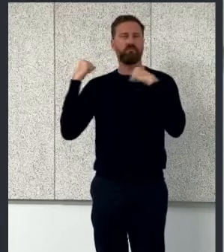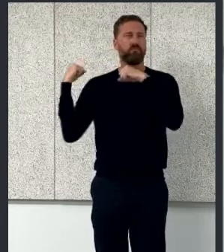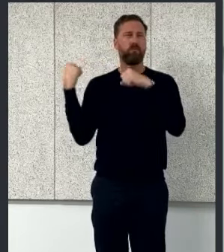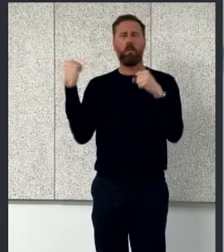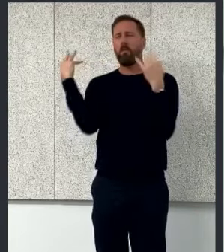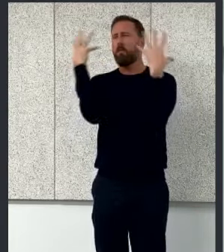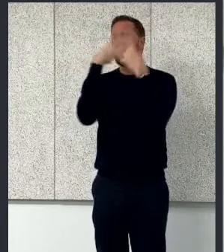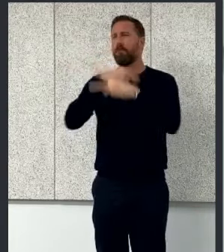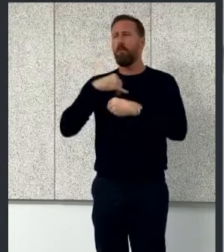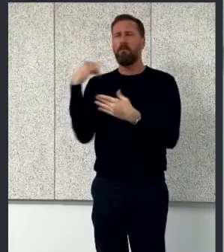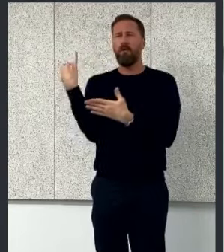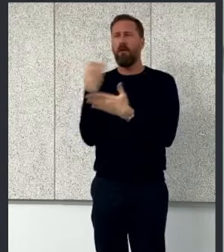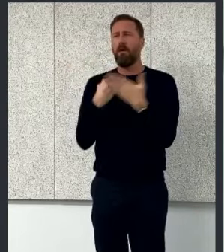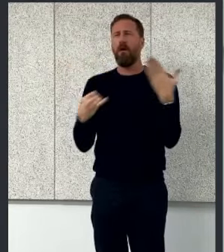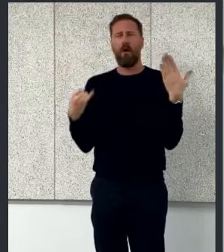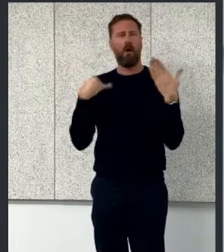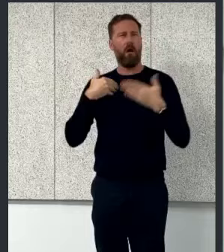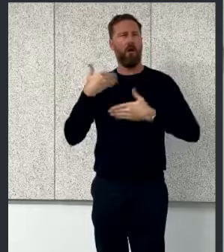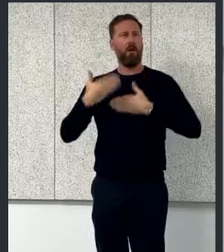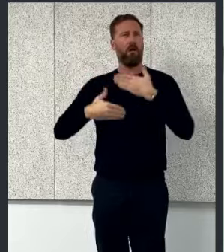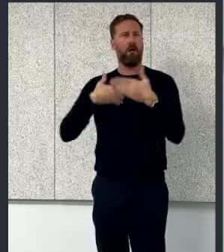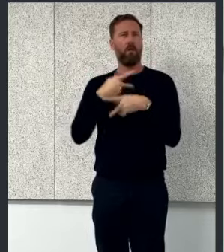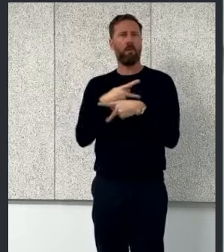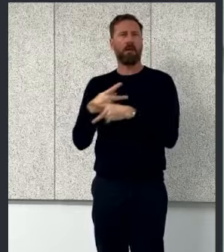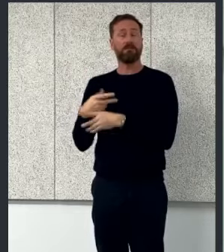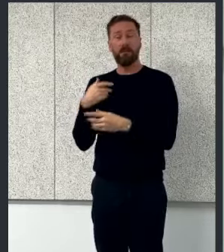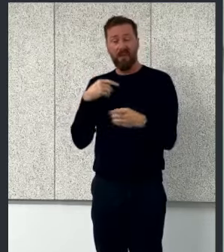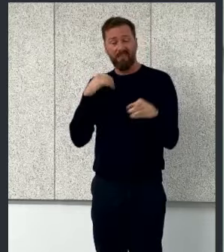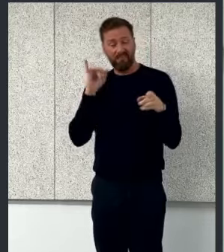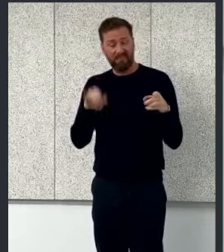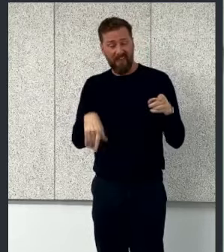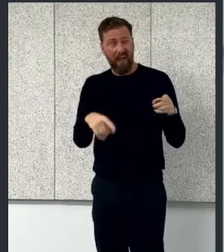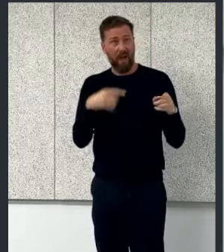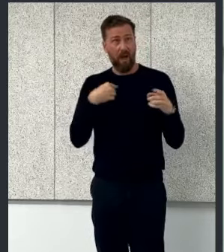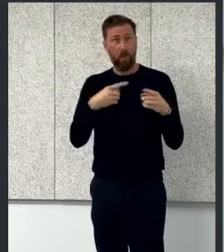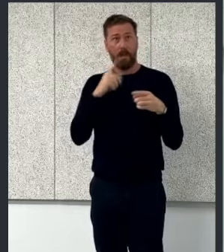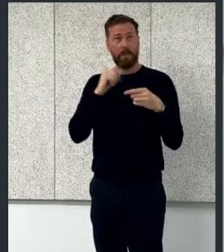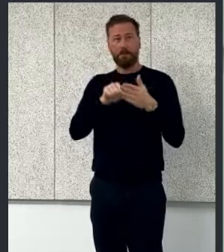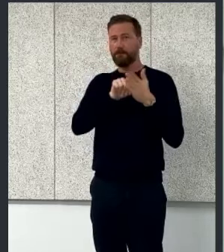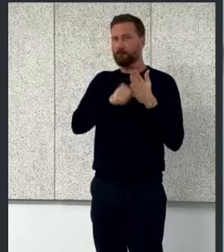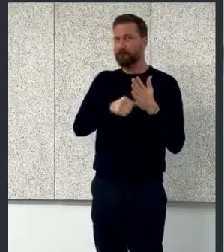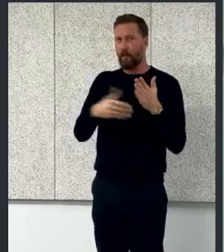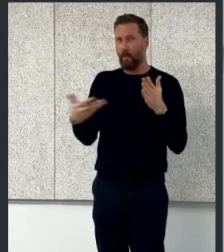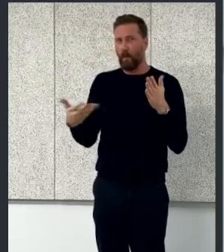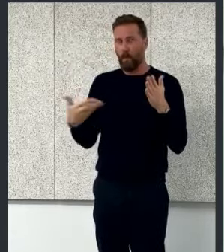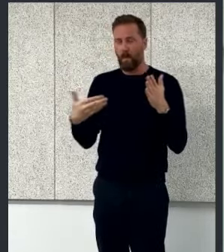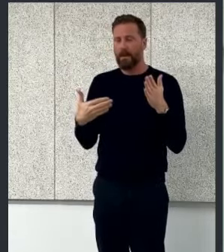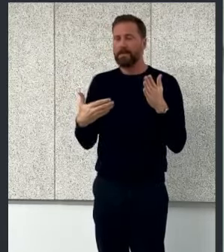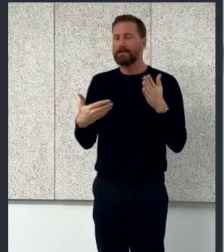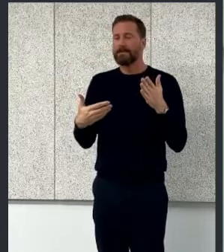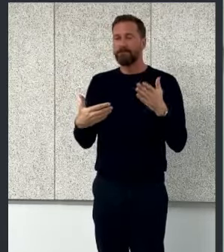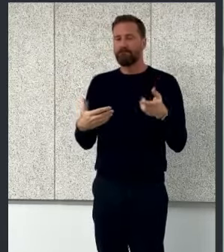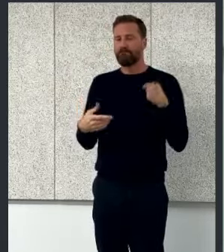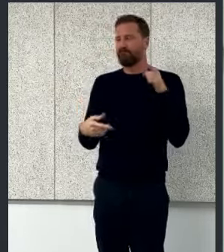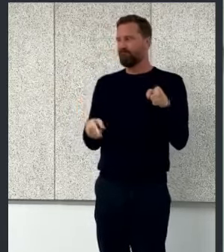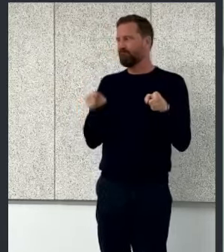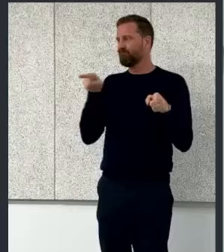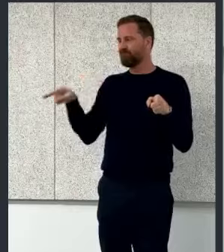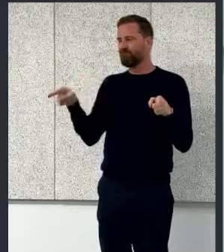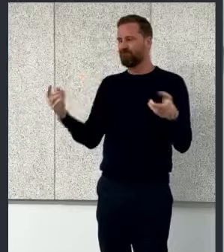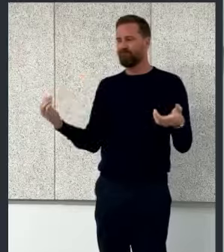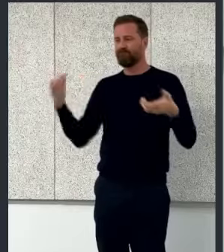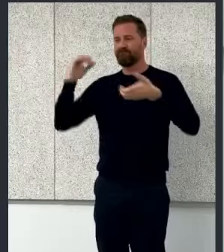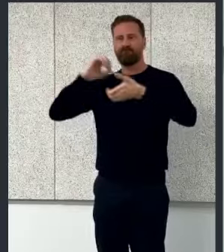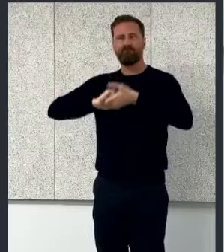art making practice, and also to sort of underscore how important coalition building is, whether it's on your